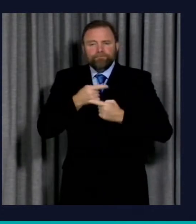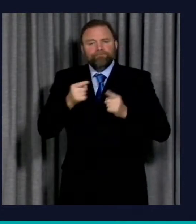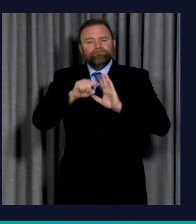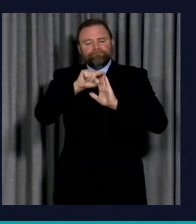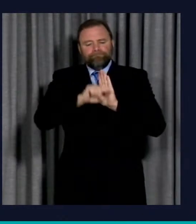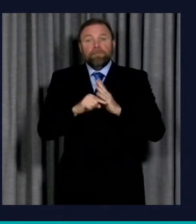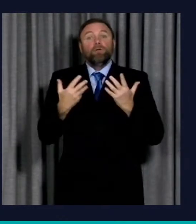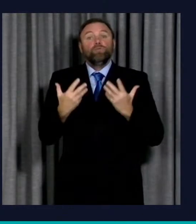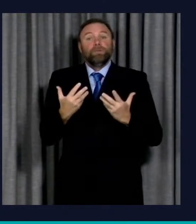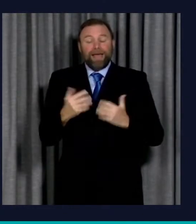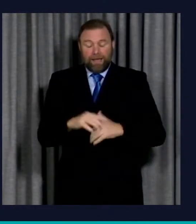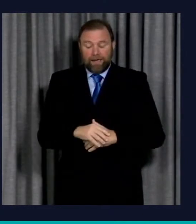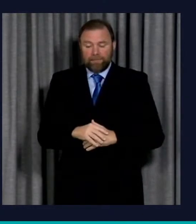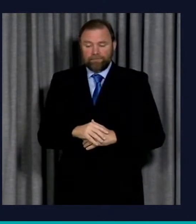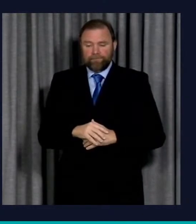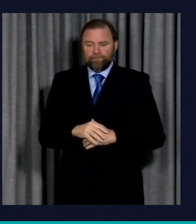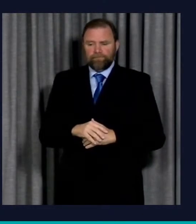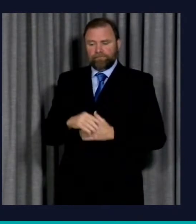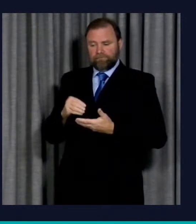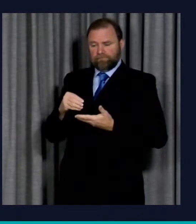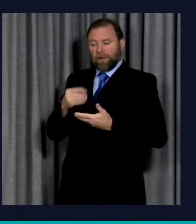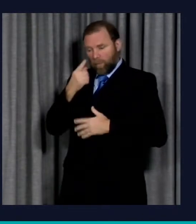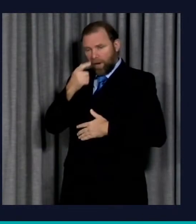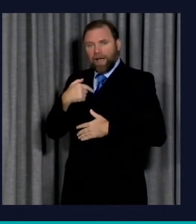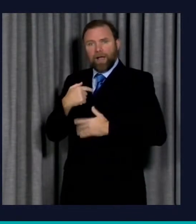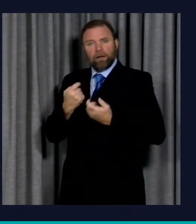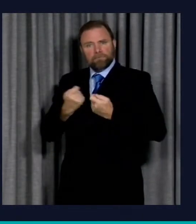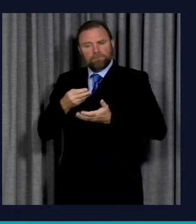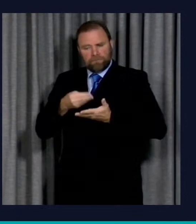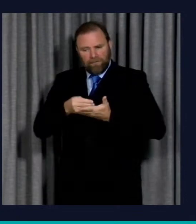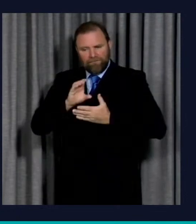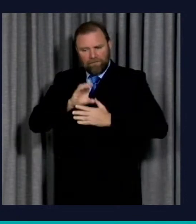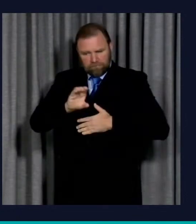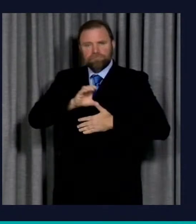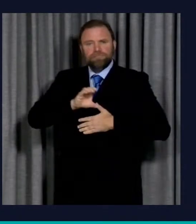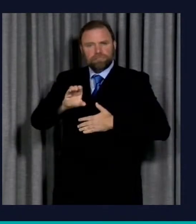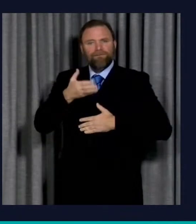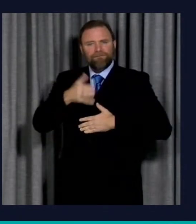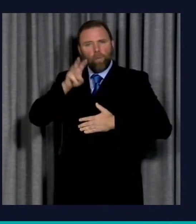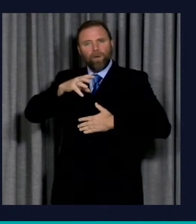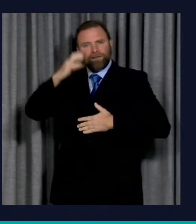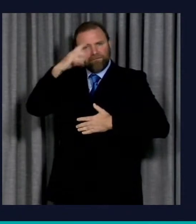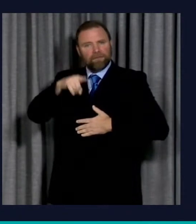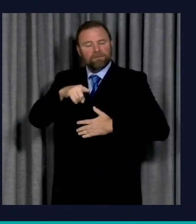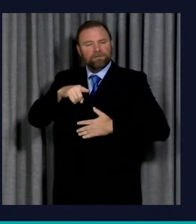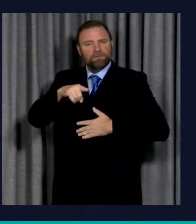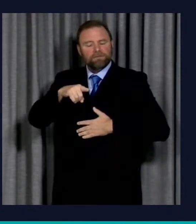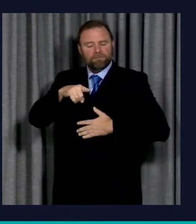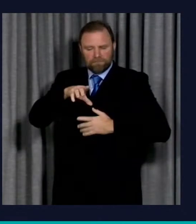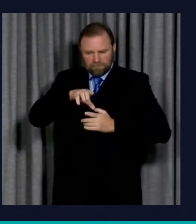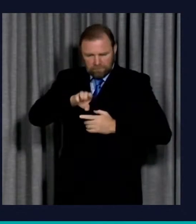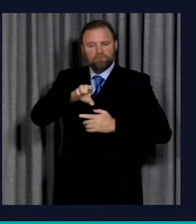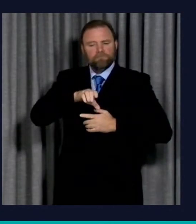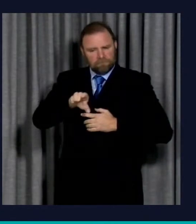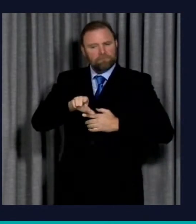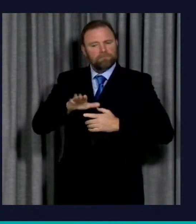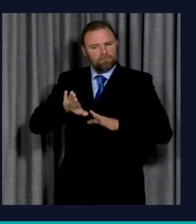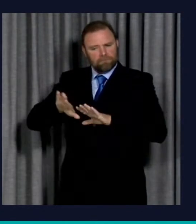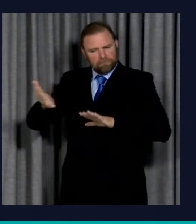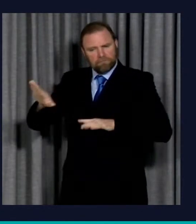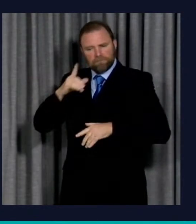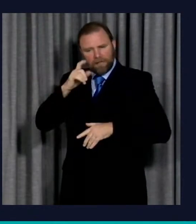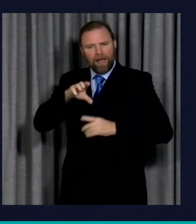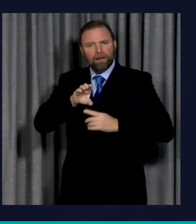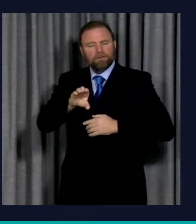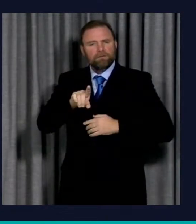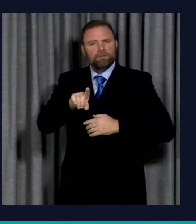are fundable by the Welsh Government using our own resources and having the